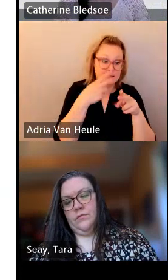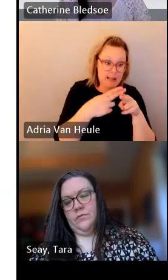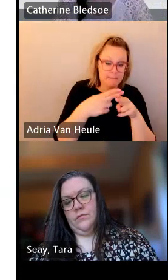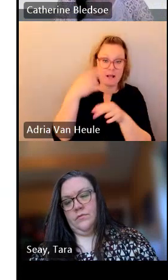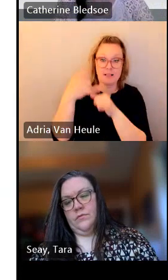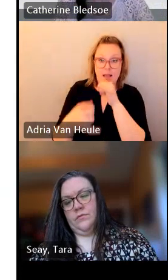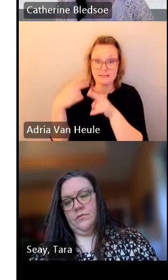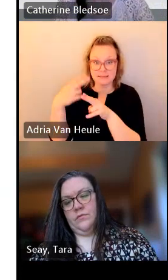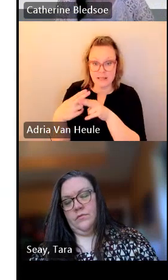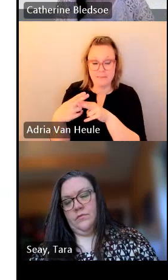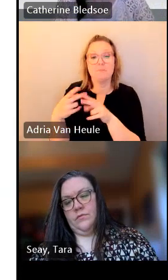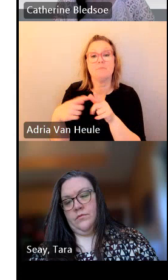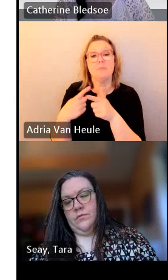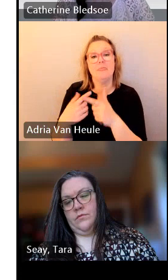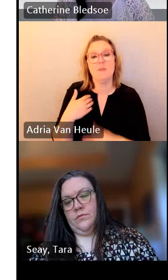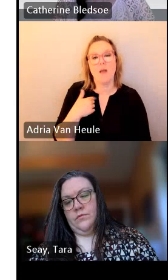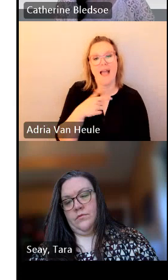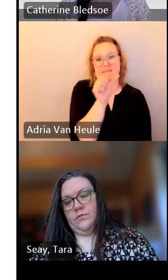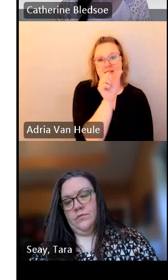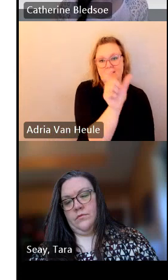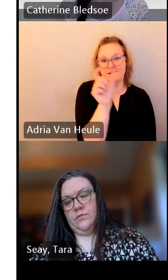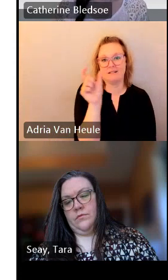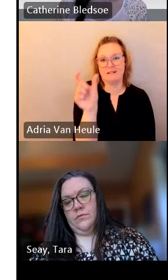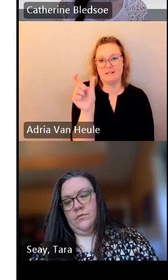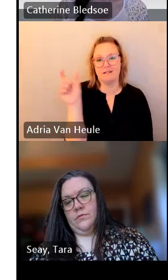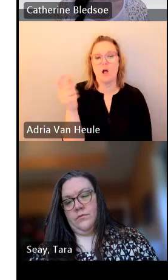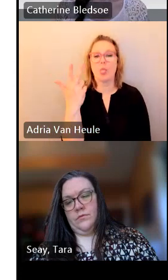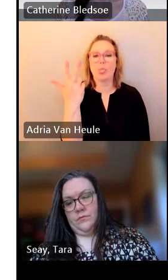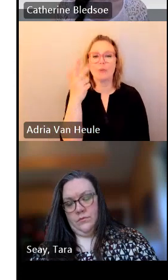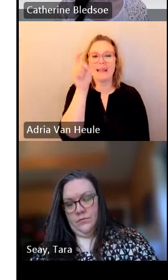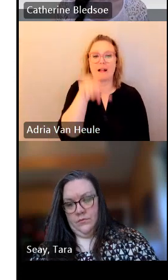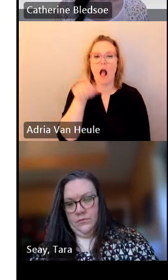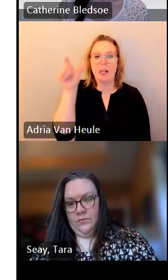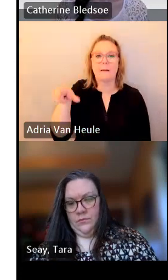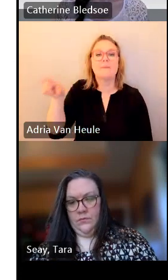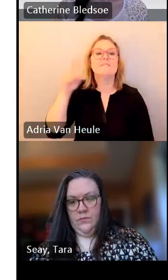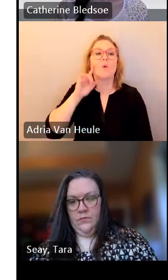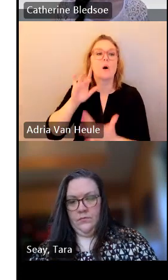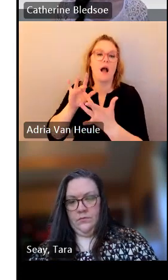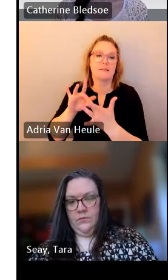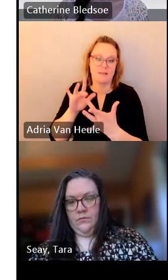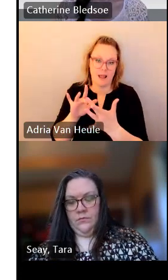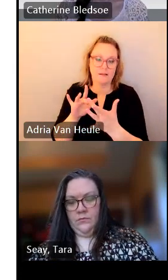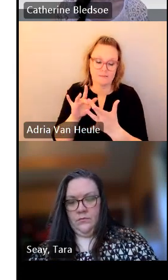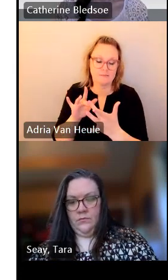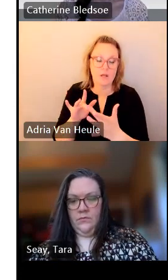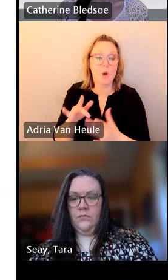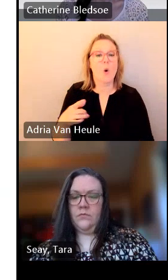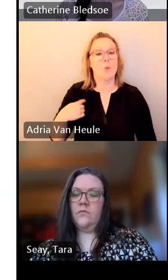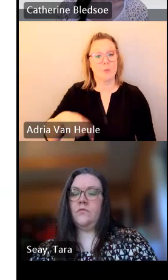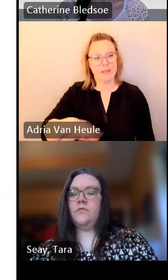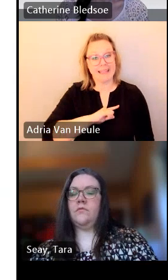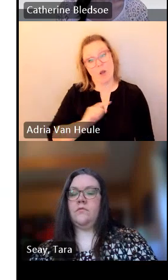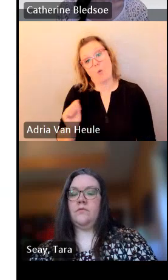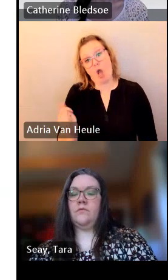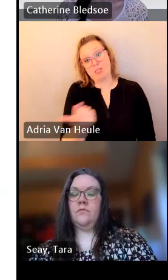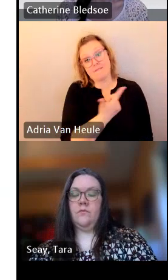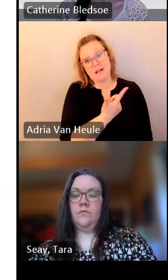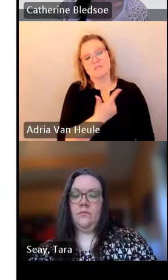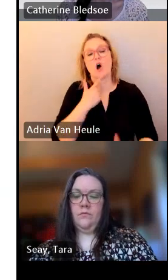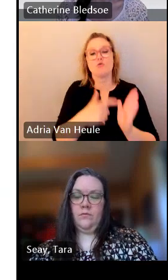there are 3 columns for their contact attempts. We are required, and by we, I mean you all, we're required collectively to attempt